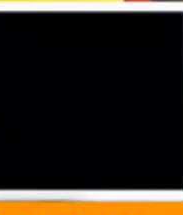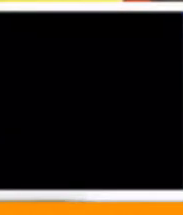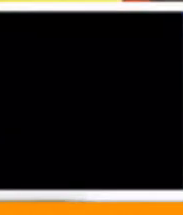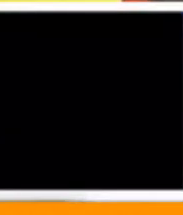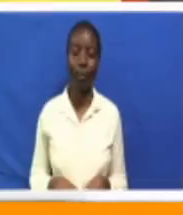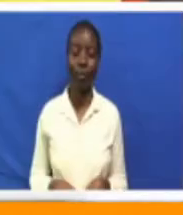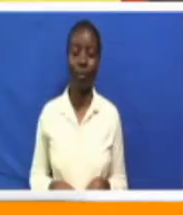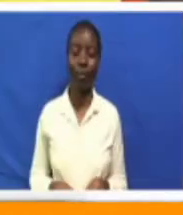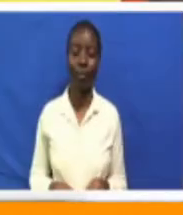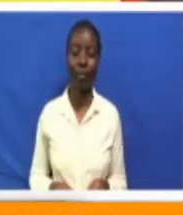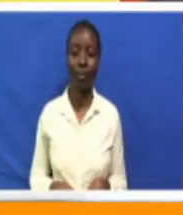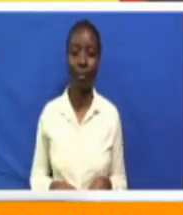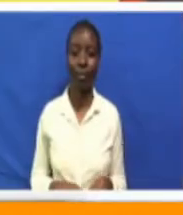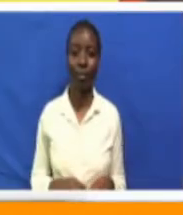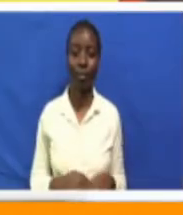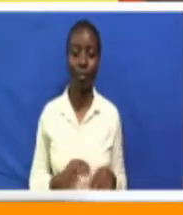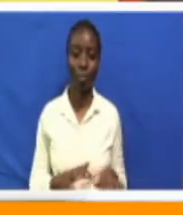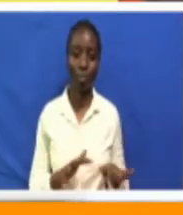wow